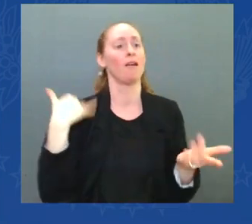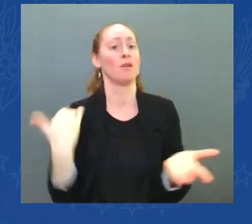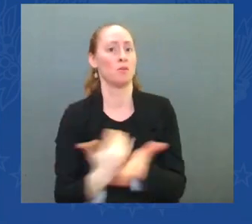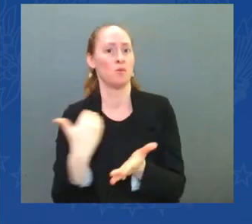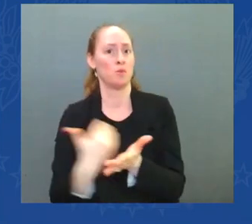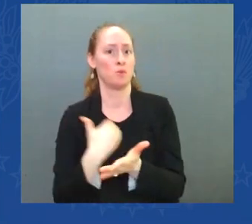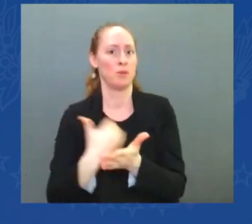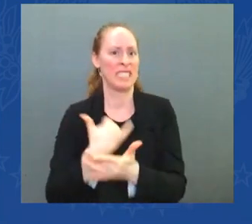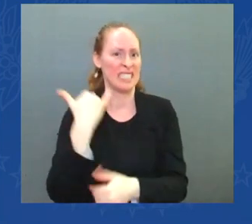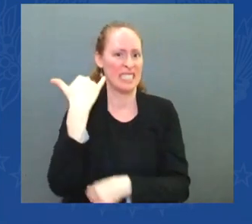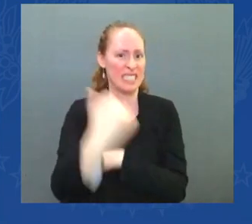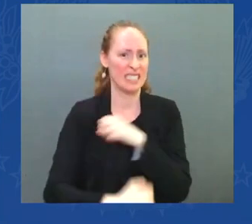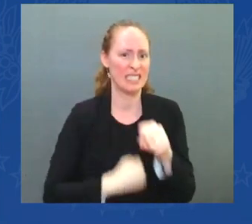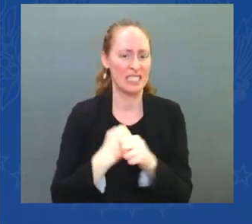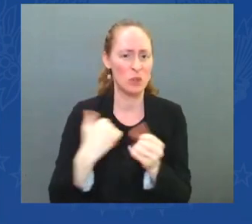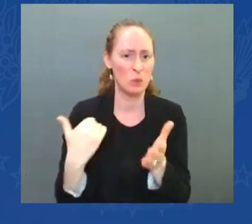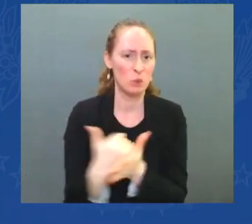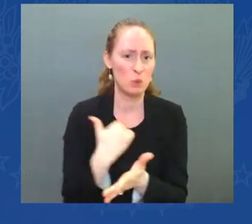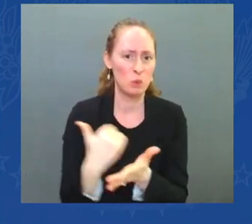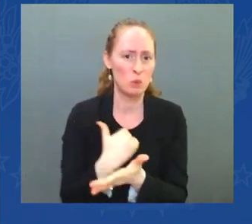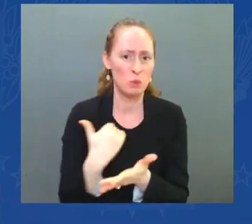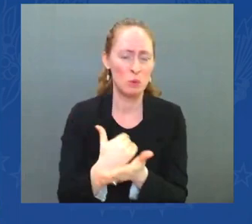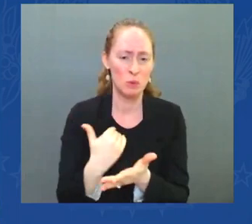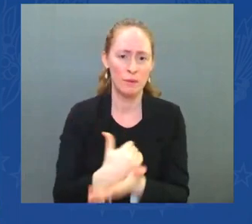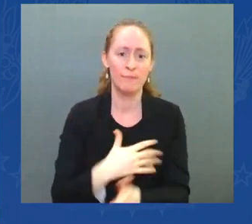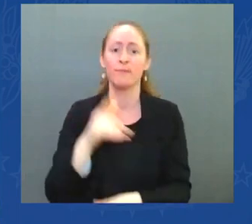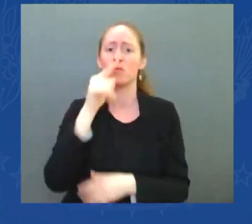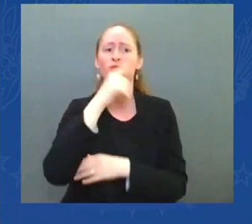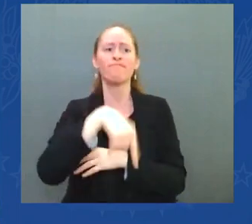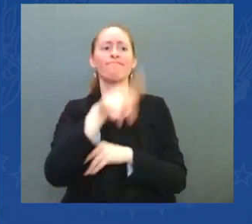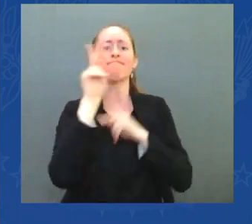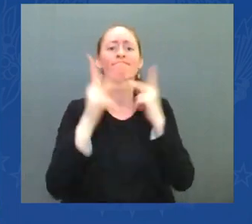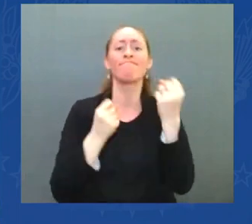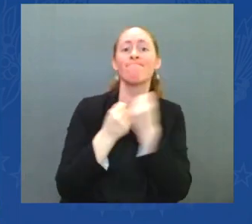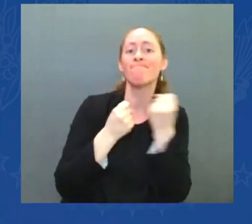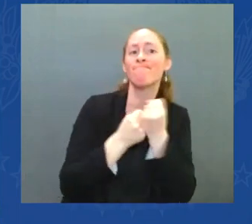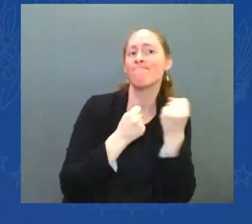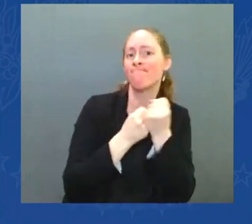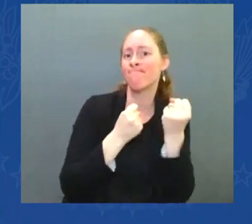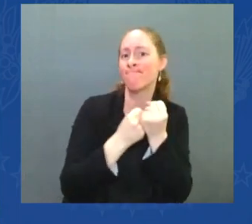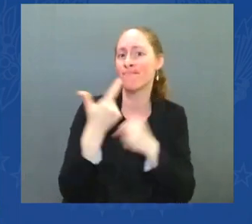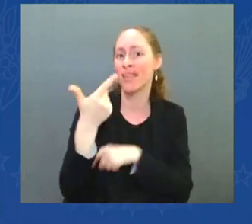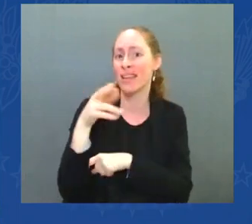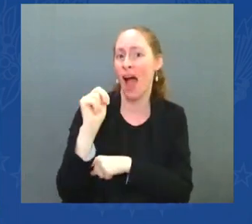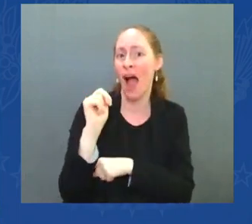time. The NRA called this rule, I'm about to announce, extreme.